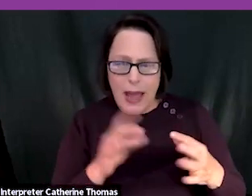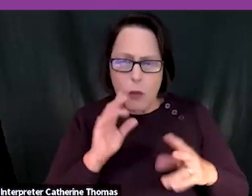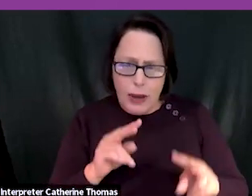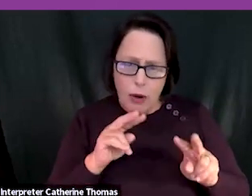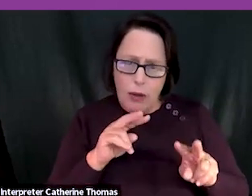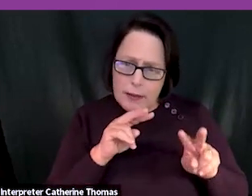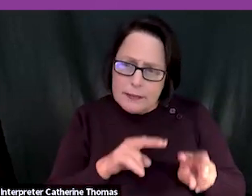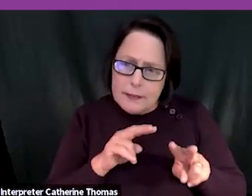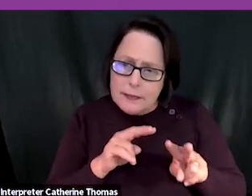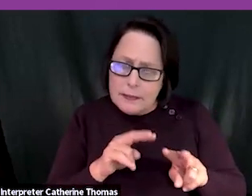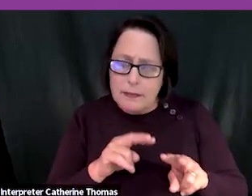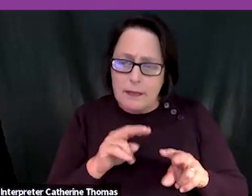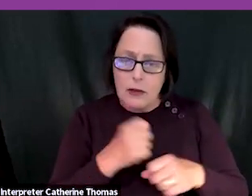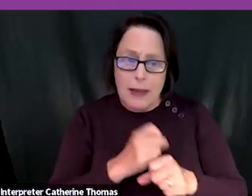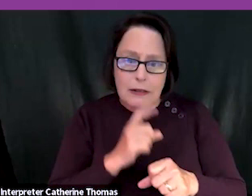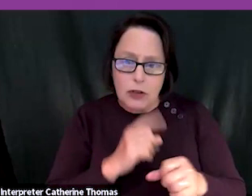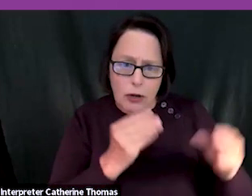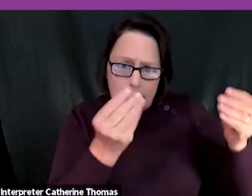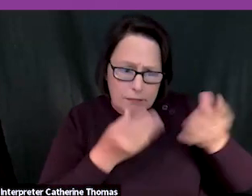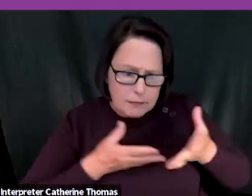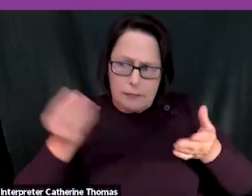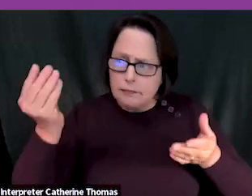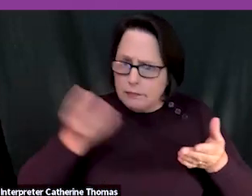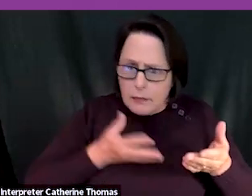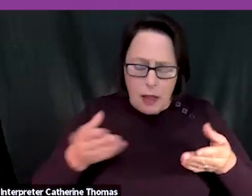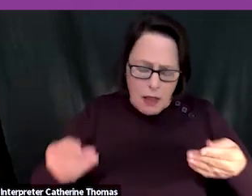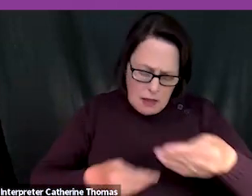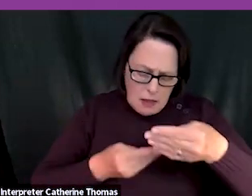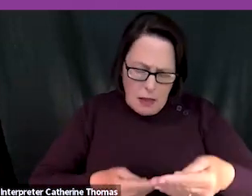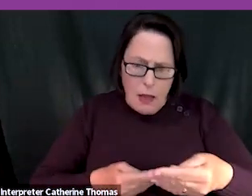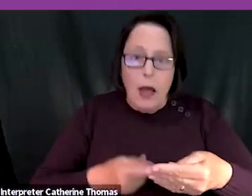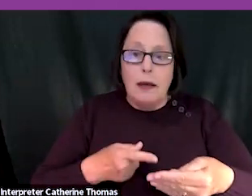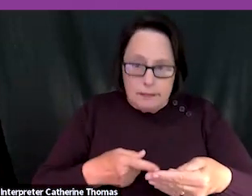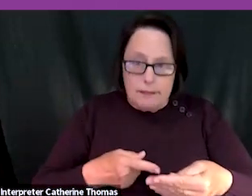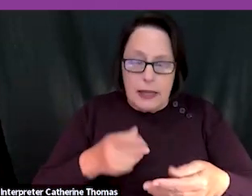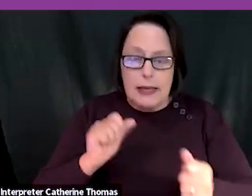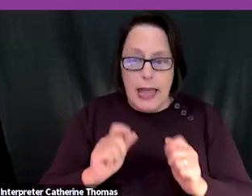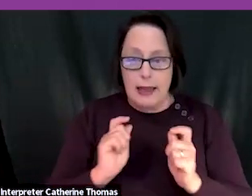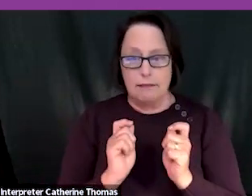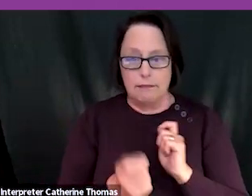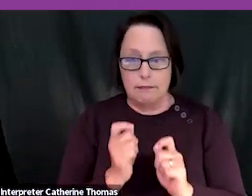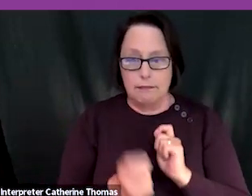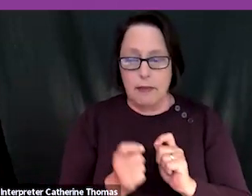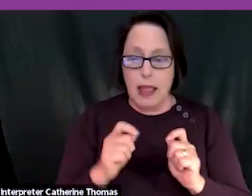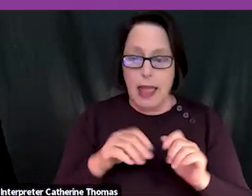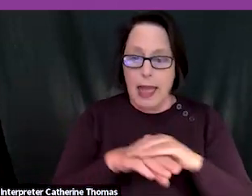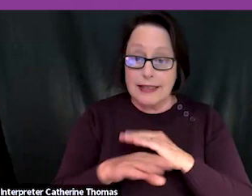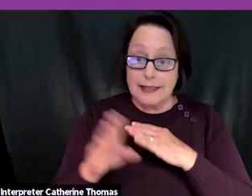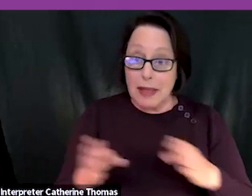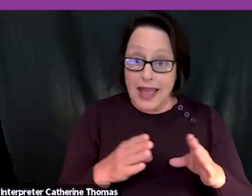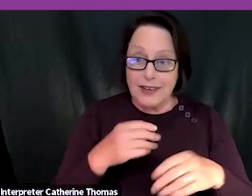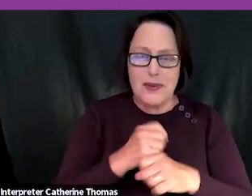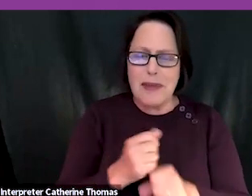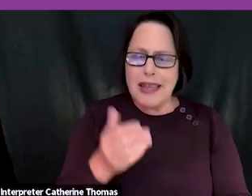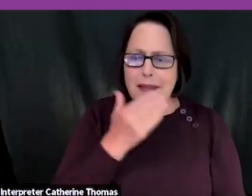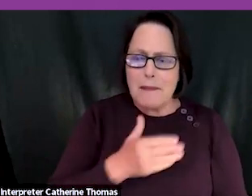different data to, again, update our language access plan and make it the best version